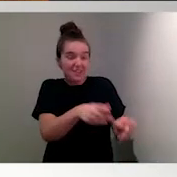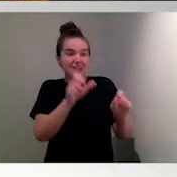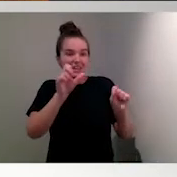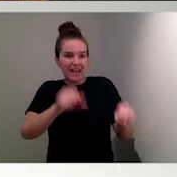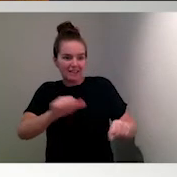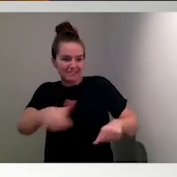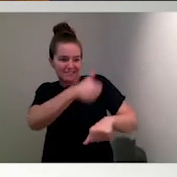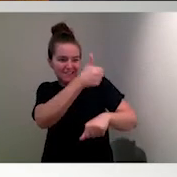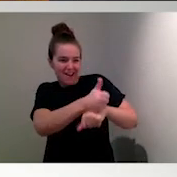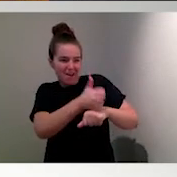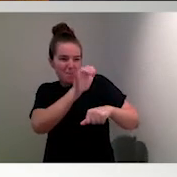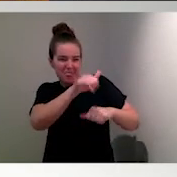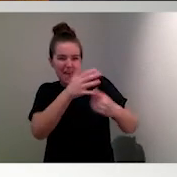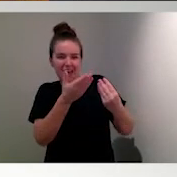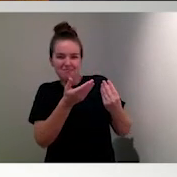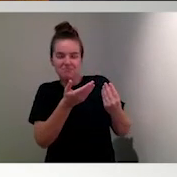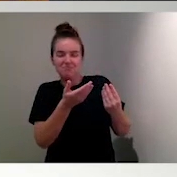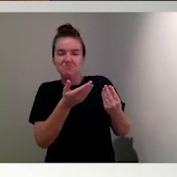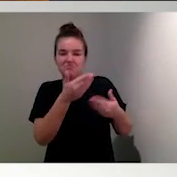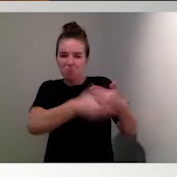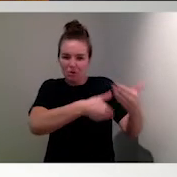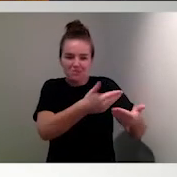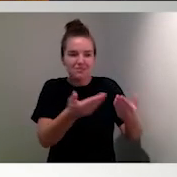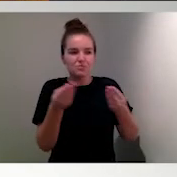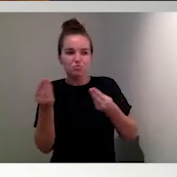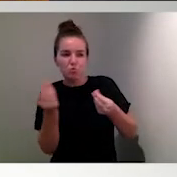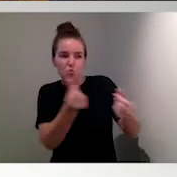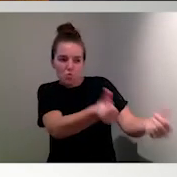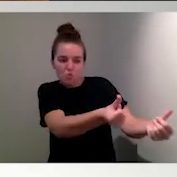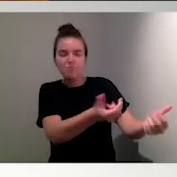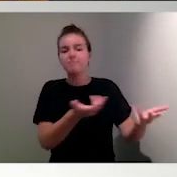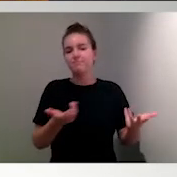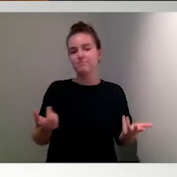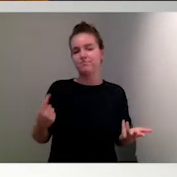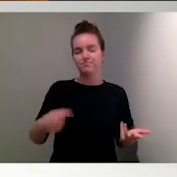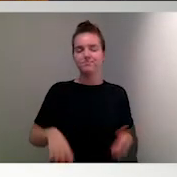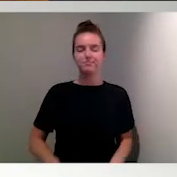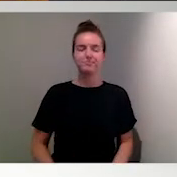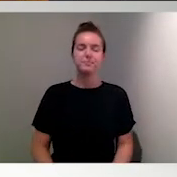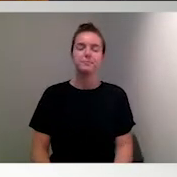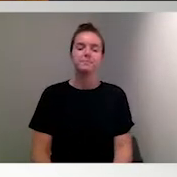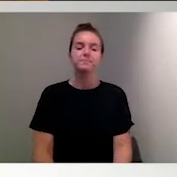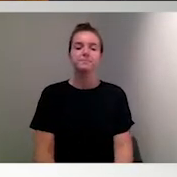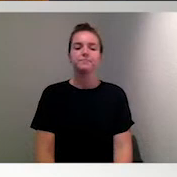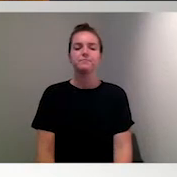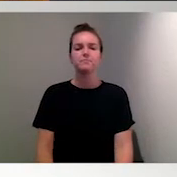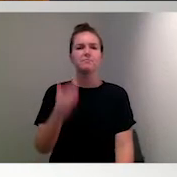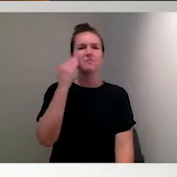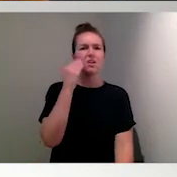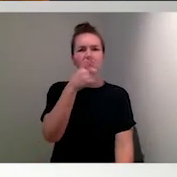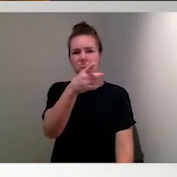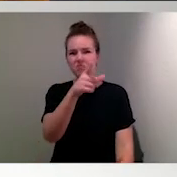as best as we're able to. So, and I know you had another question.